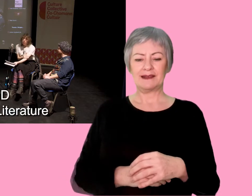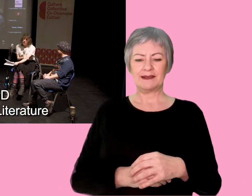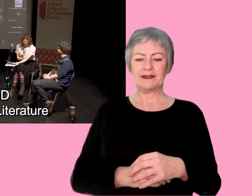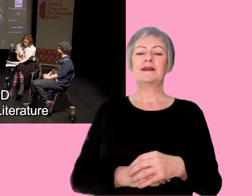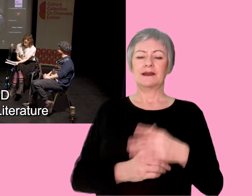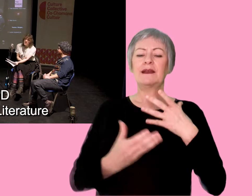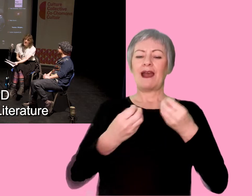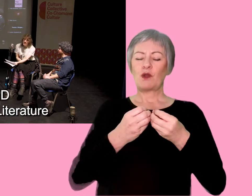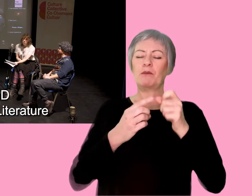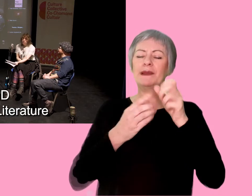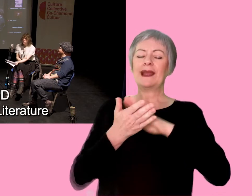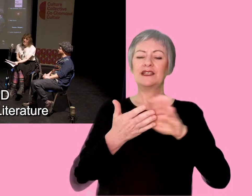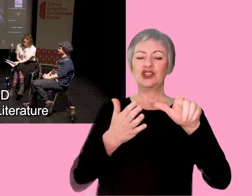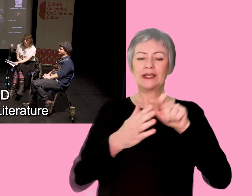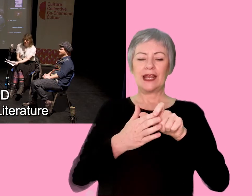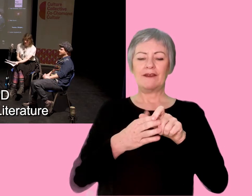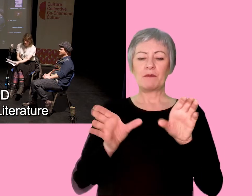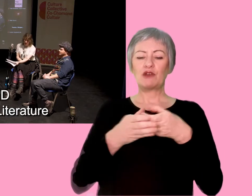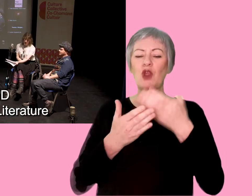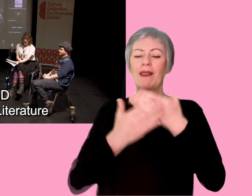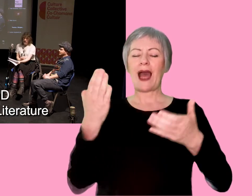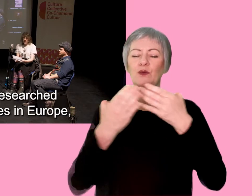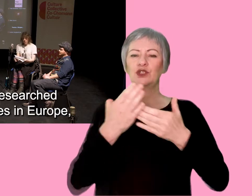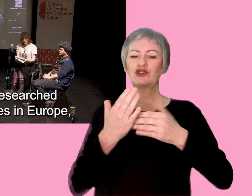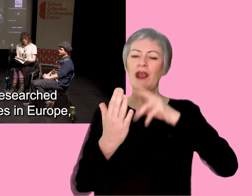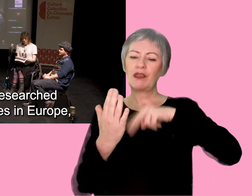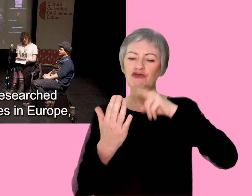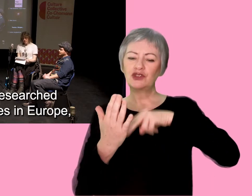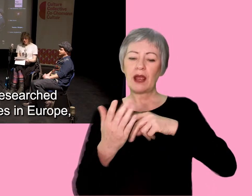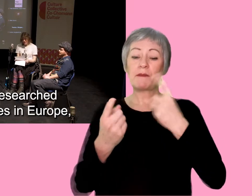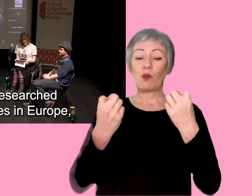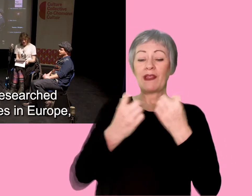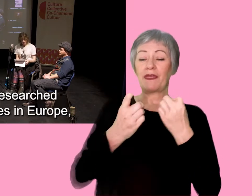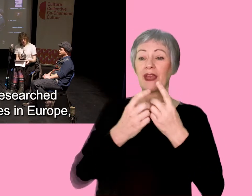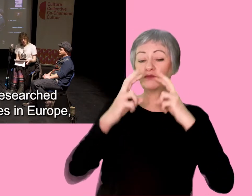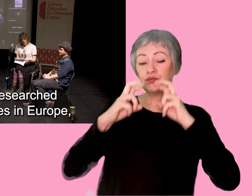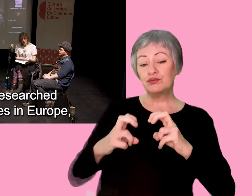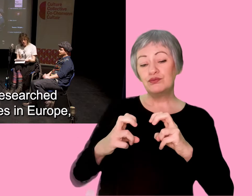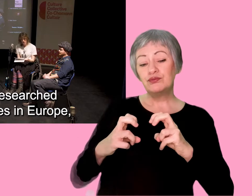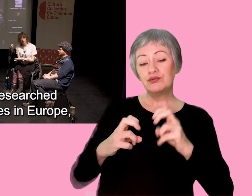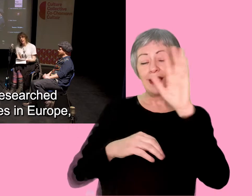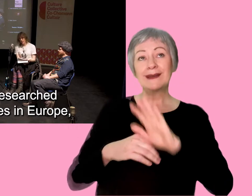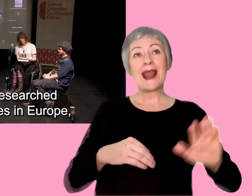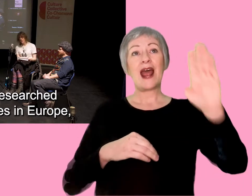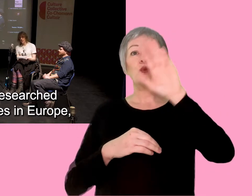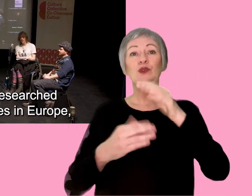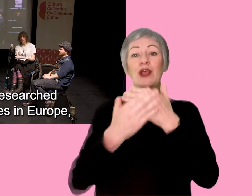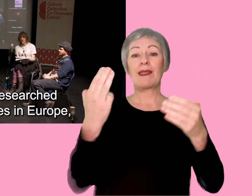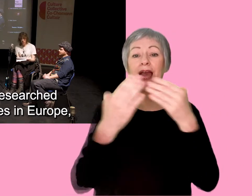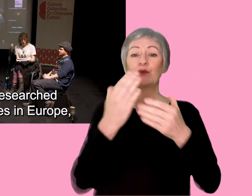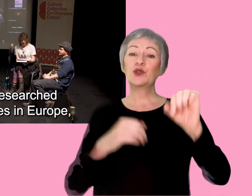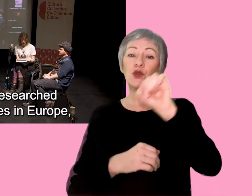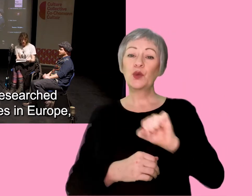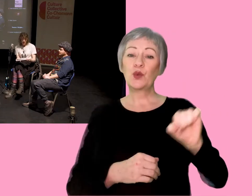I'm gotten a PhD in minority language literature, and one of the things I researched was how national languages